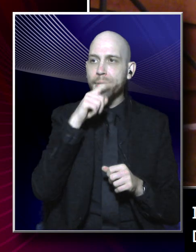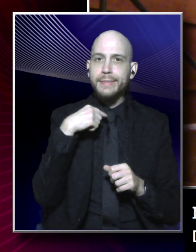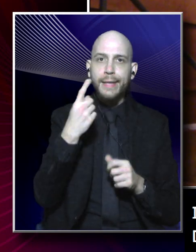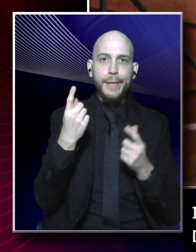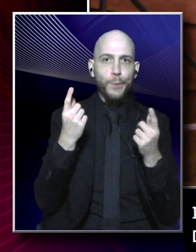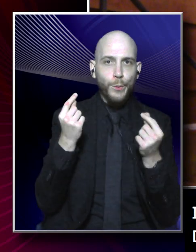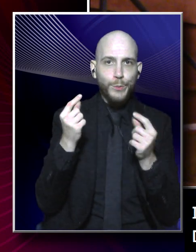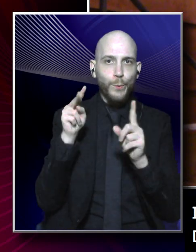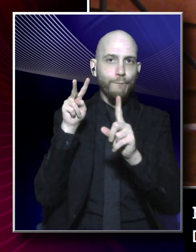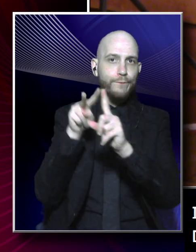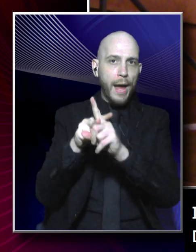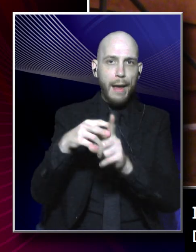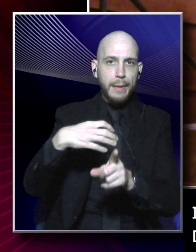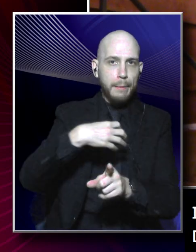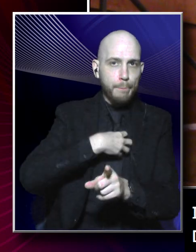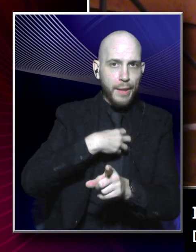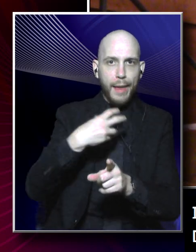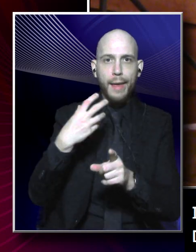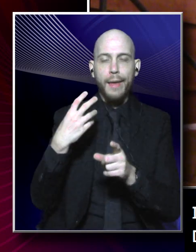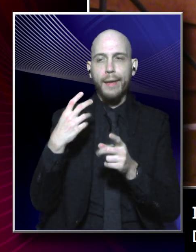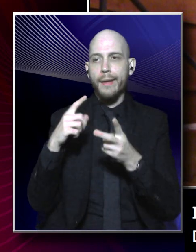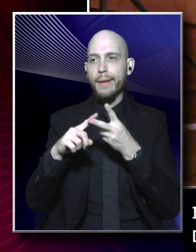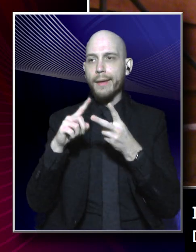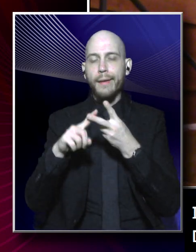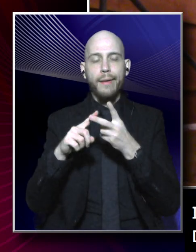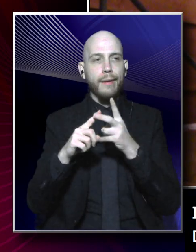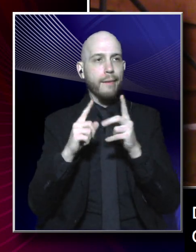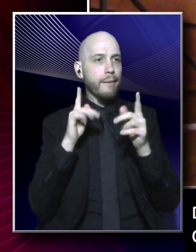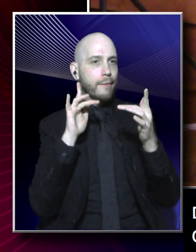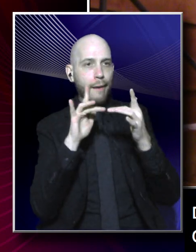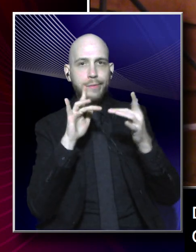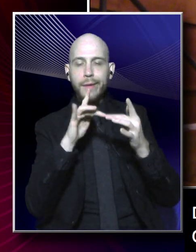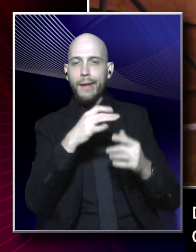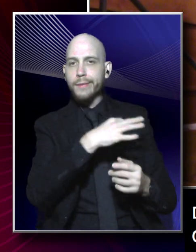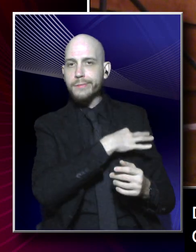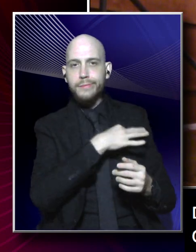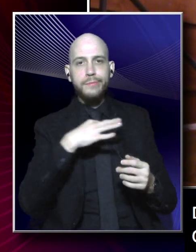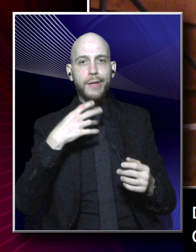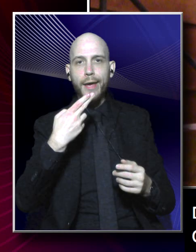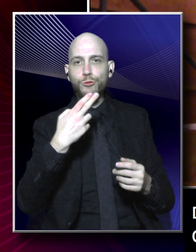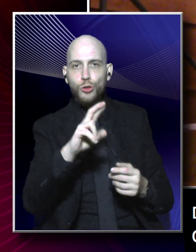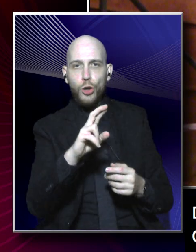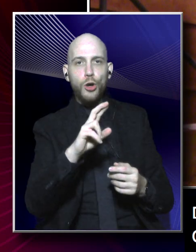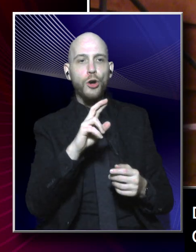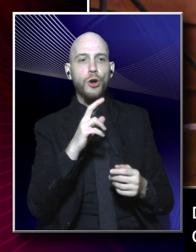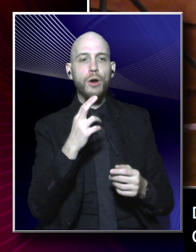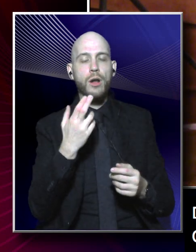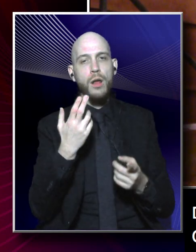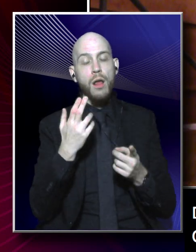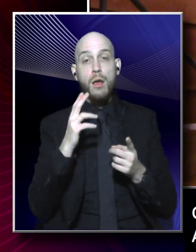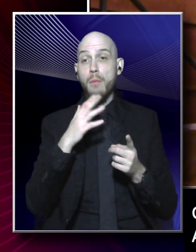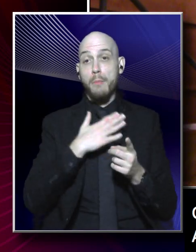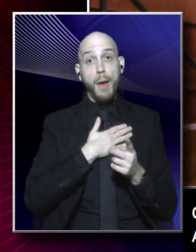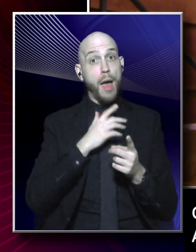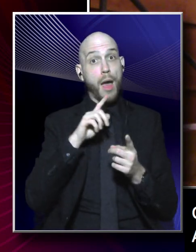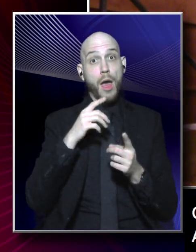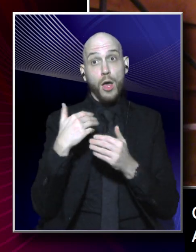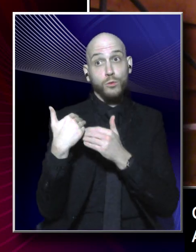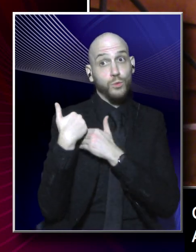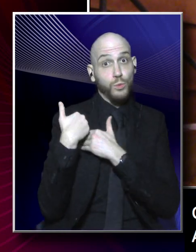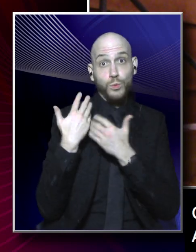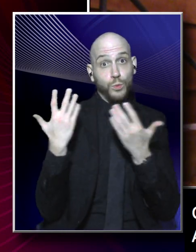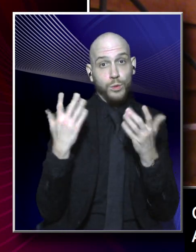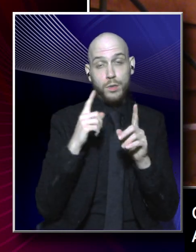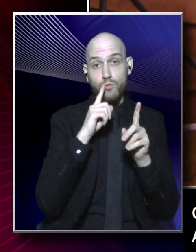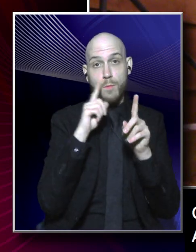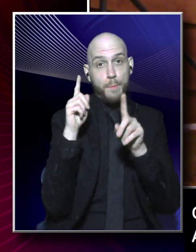you should now do this personnel system, unless, of course, I have a duty to report if someone's a danger to themselves or others, then I have to take a